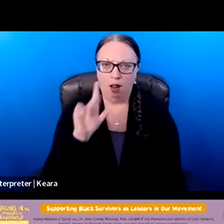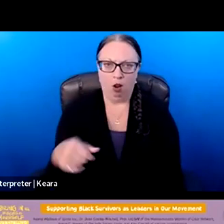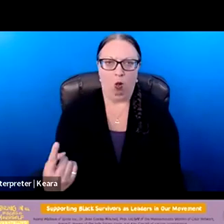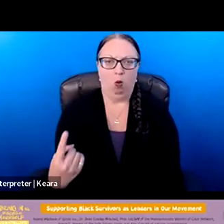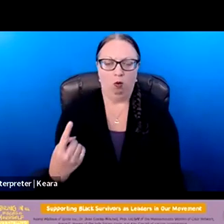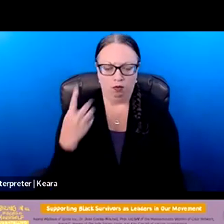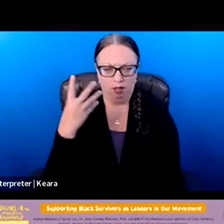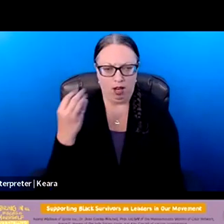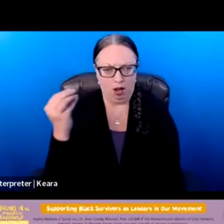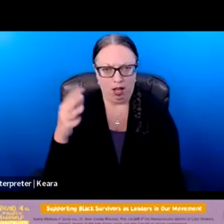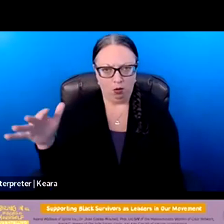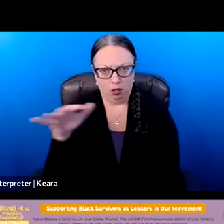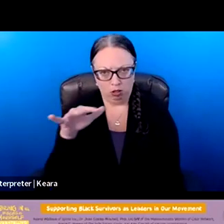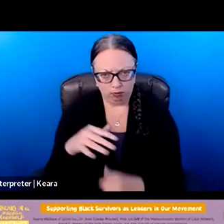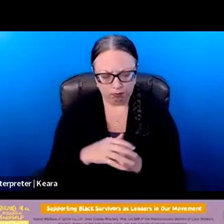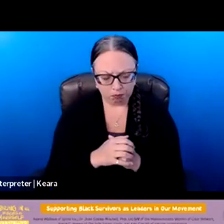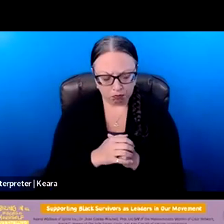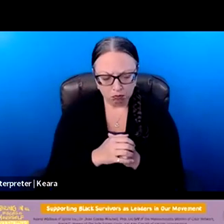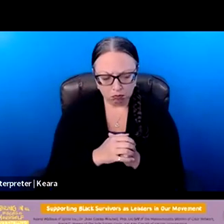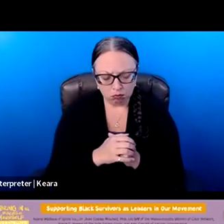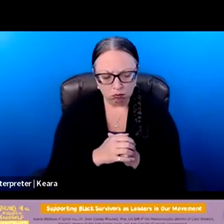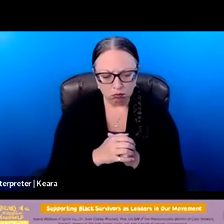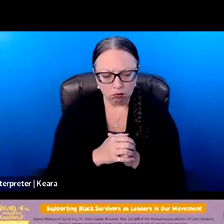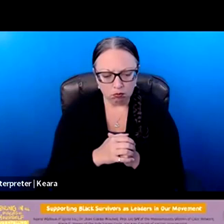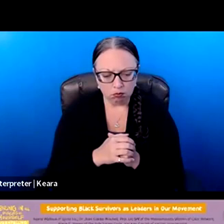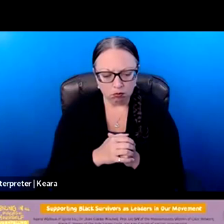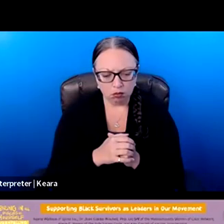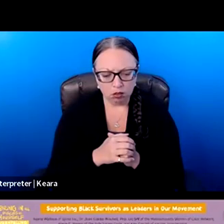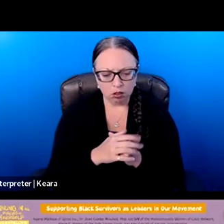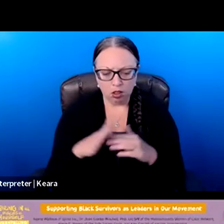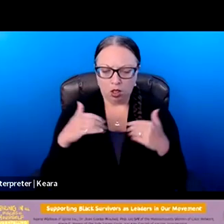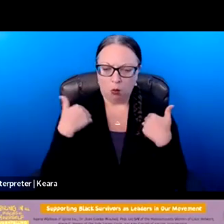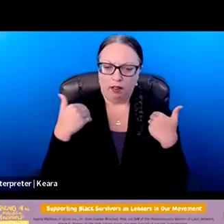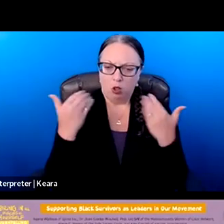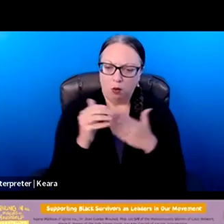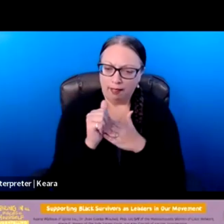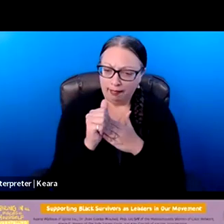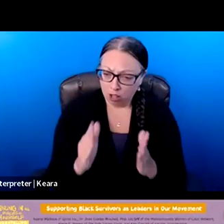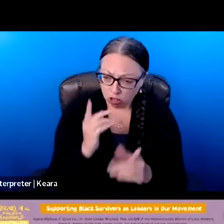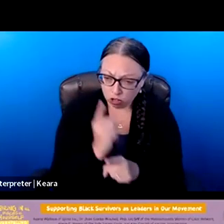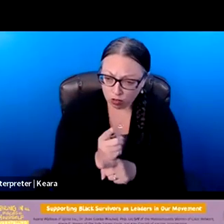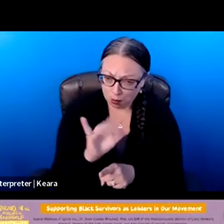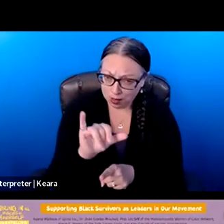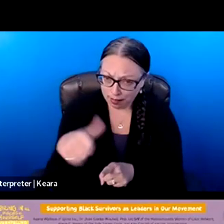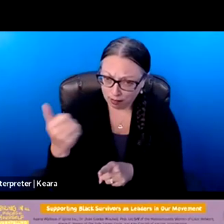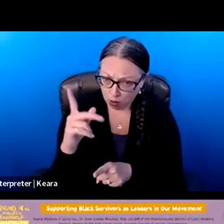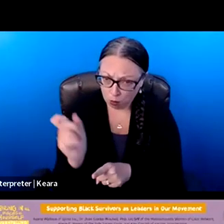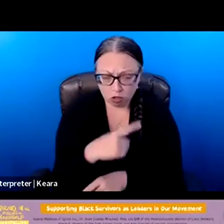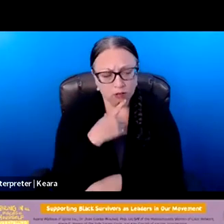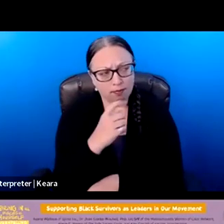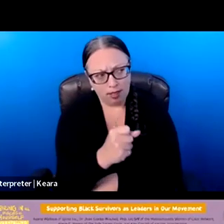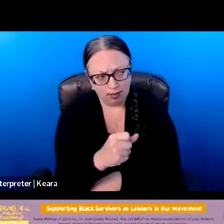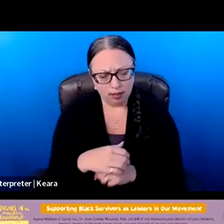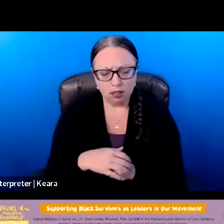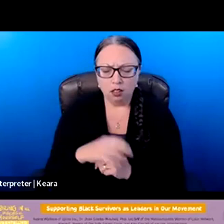here. And I think the other question had to do with like youth leaders. Is that what it was? Yes. Was it that one?